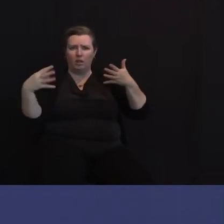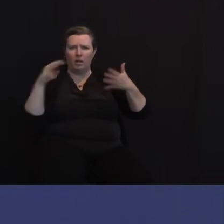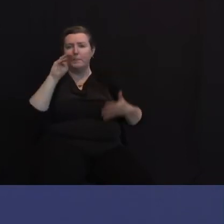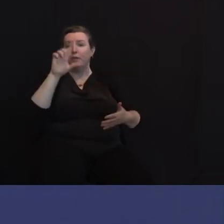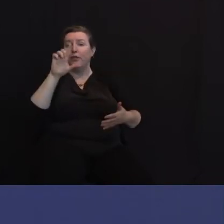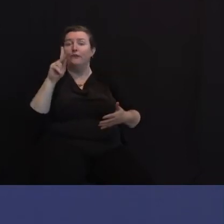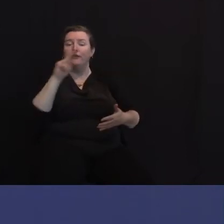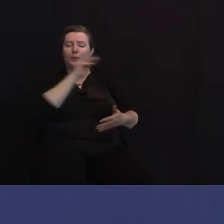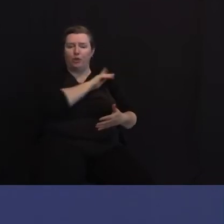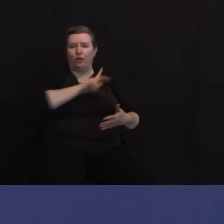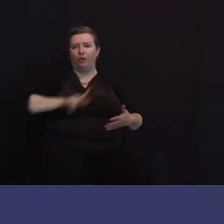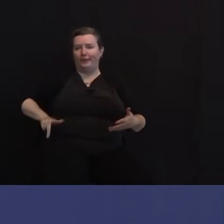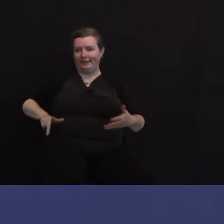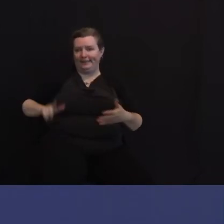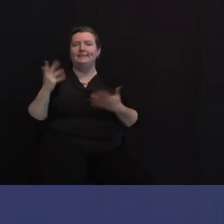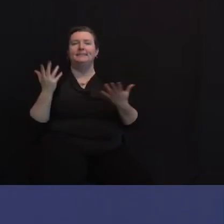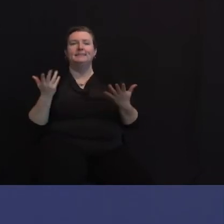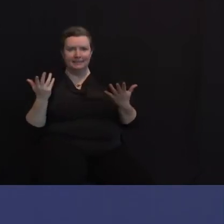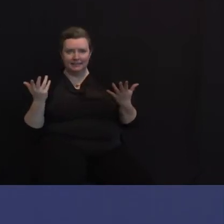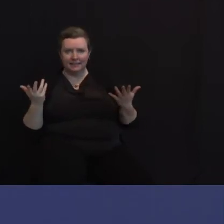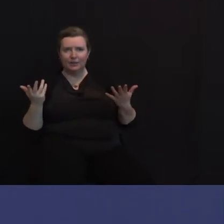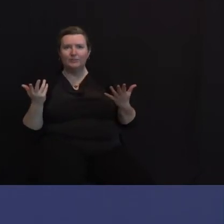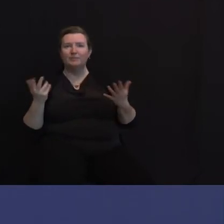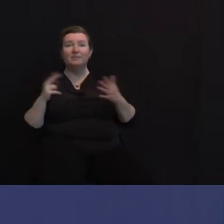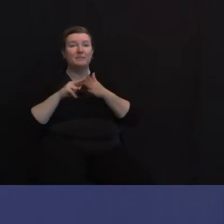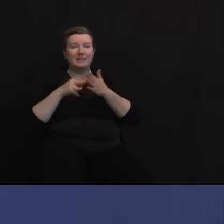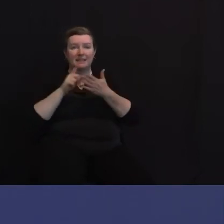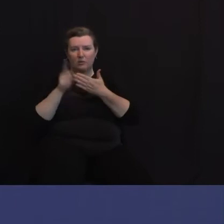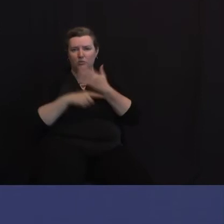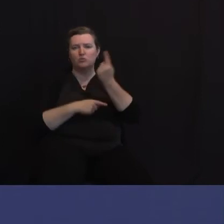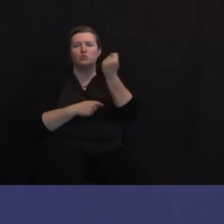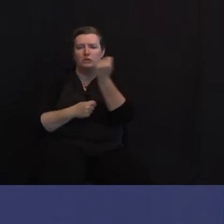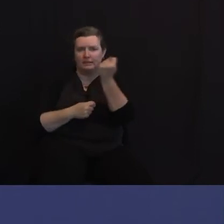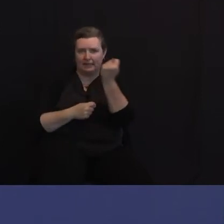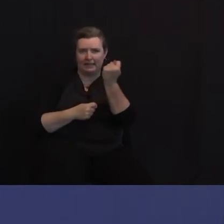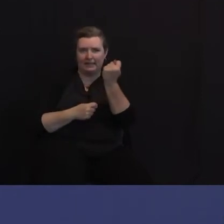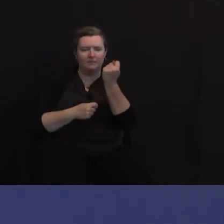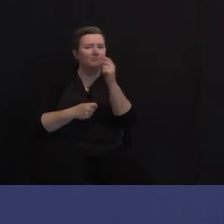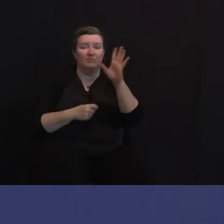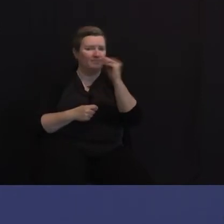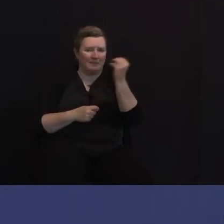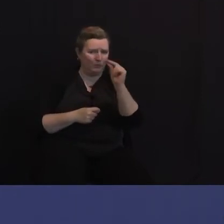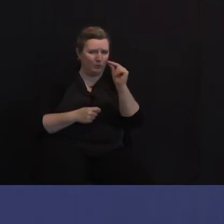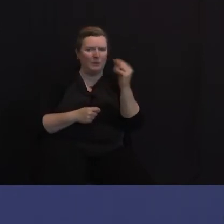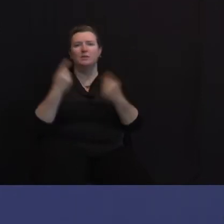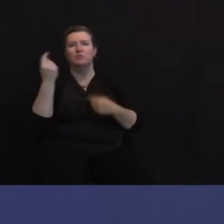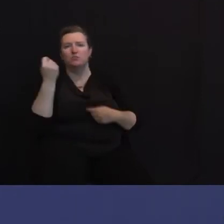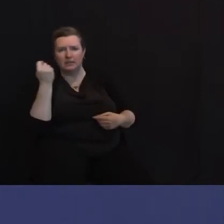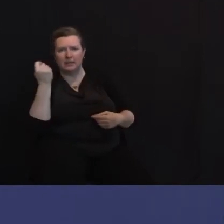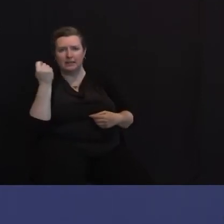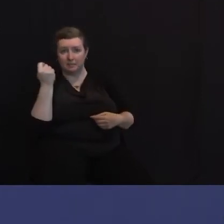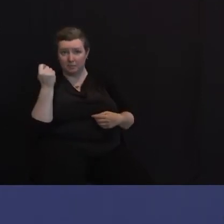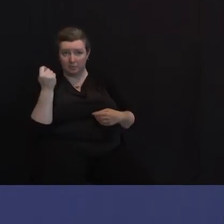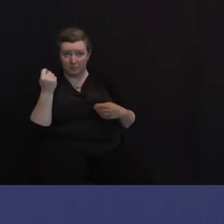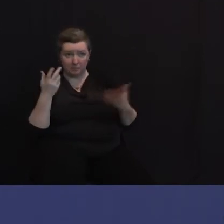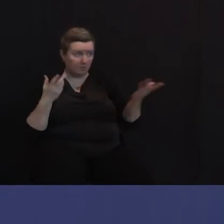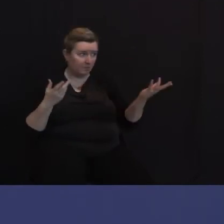news now that our first meeting next week will be Tuesday, and then we'll figure out where we go from here. But Judy and Eddie, thank you. Pat, whether it's